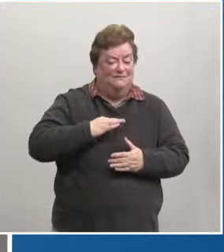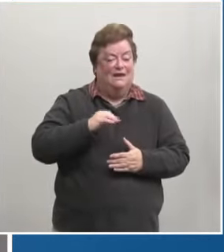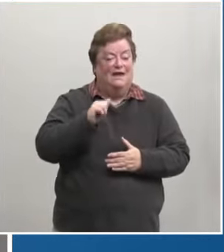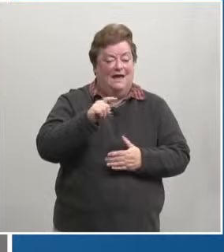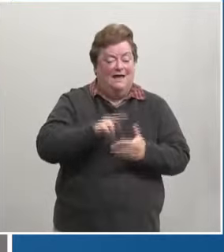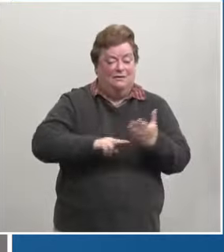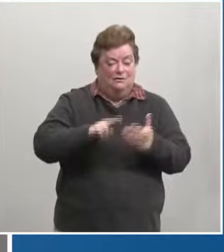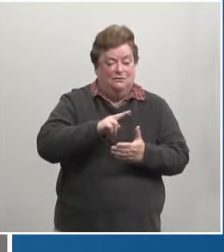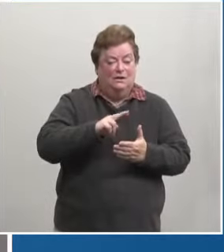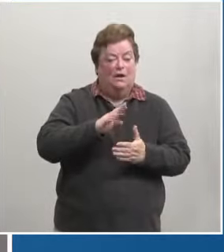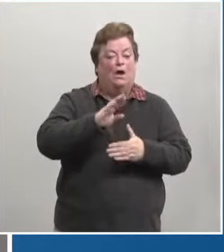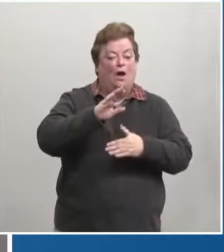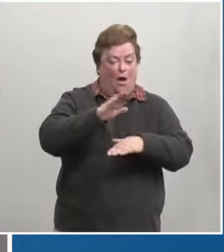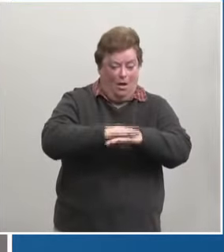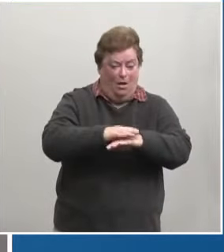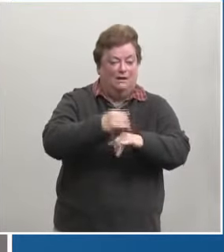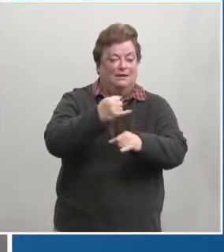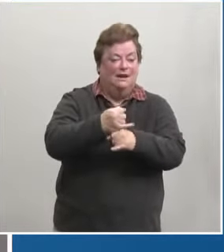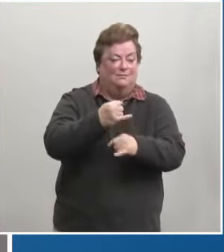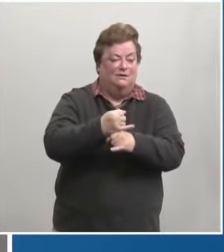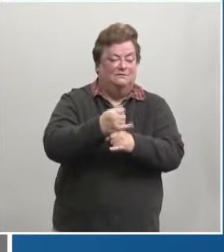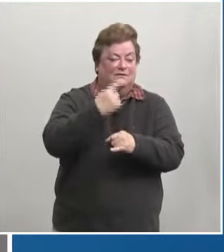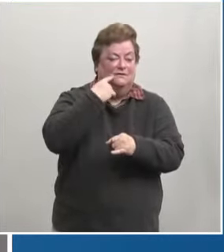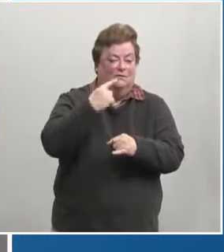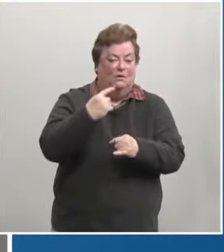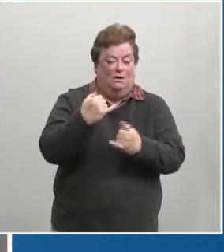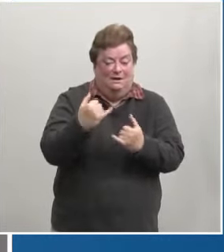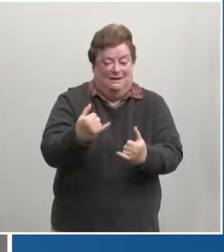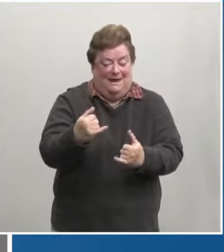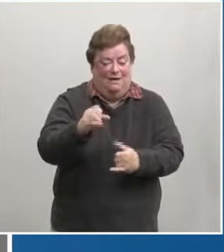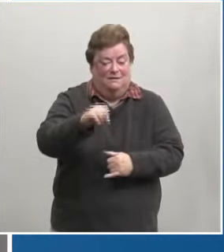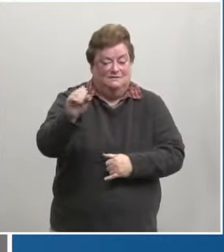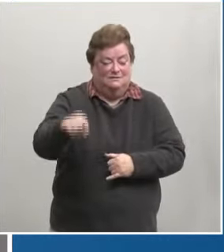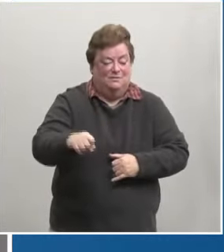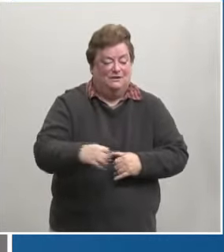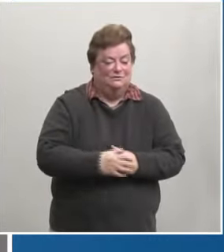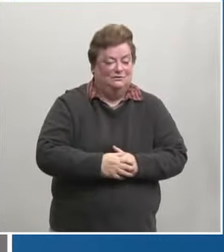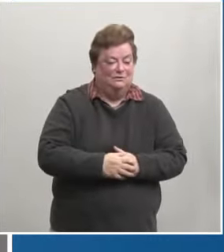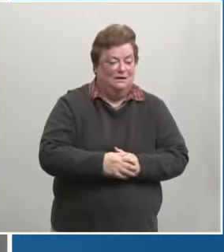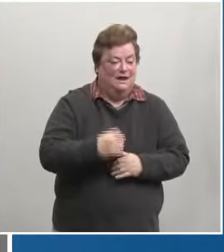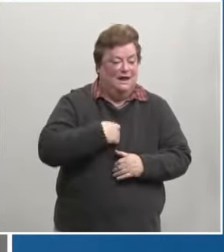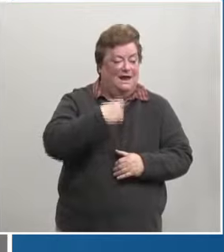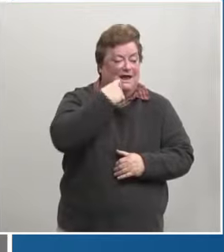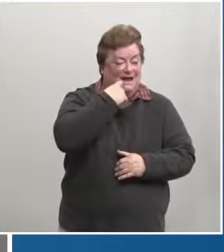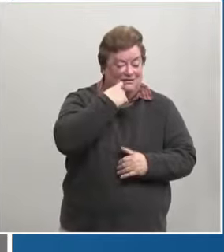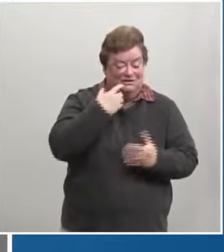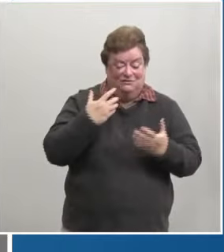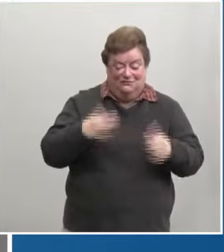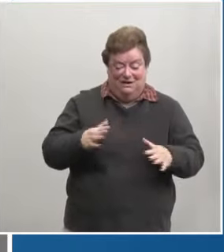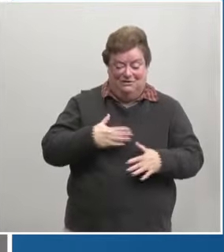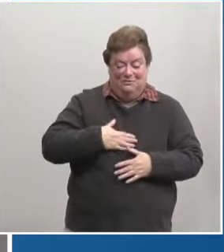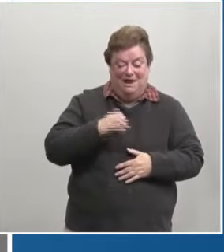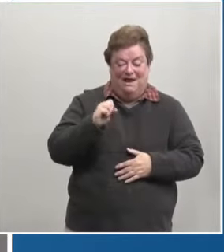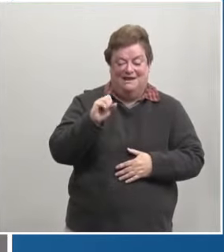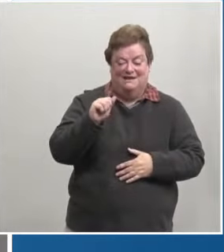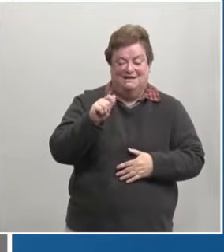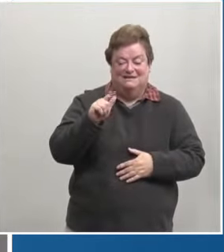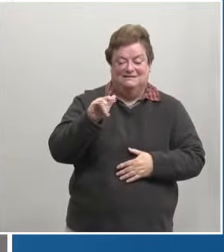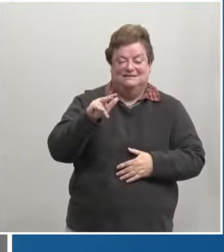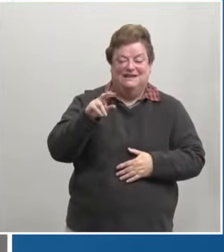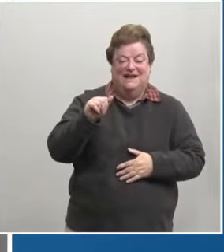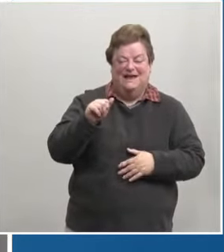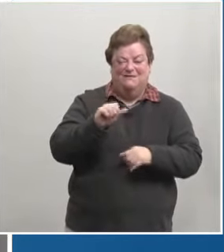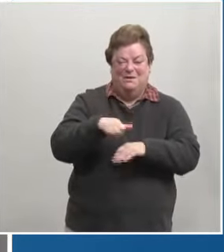will be on campus for this upcoming spring semester. I just finished taking my saliva-based PCR